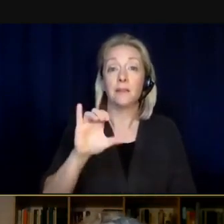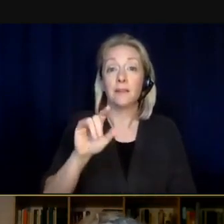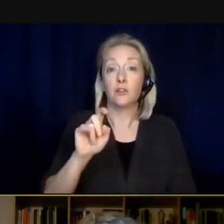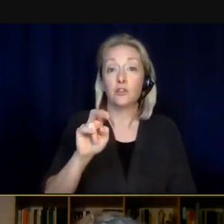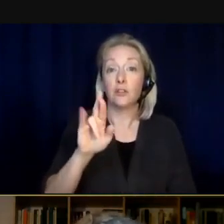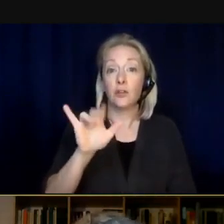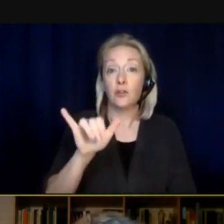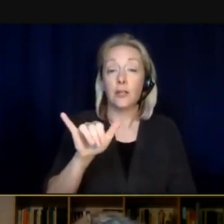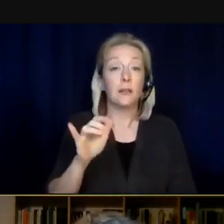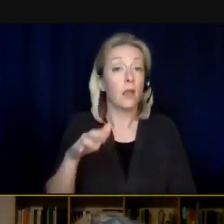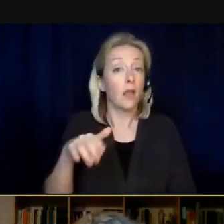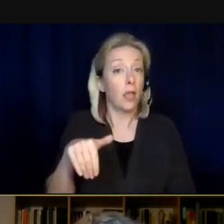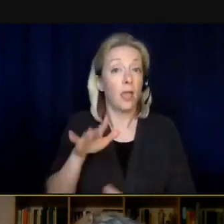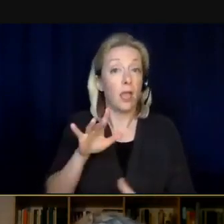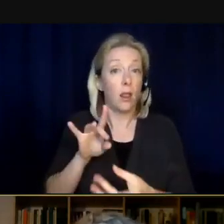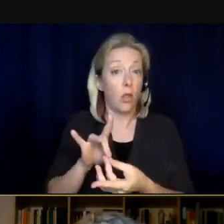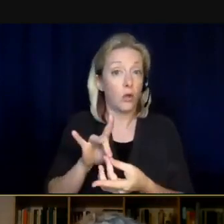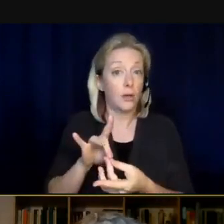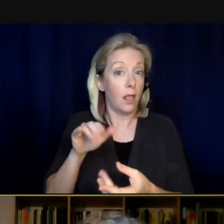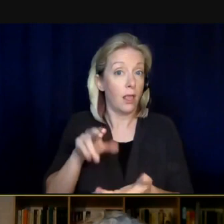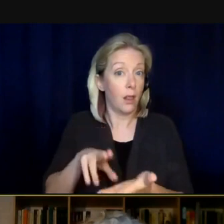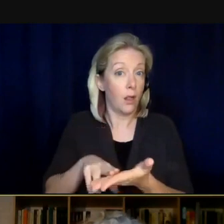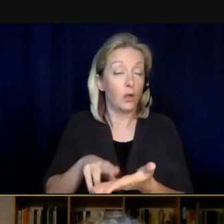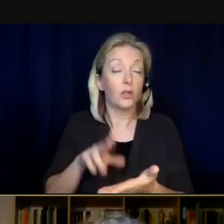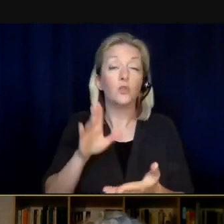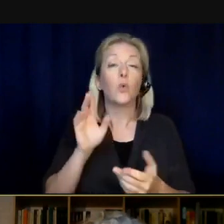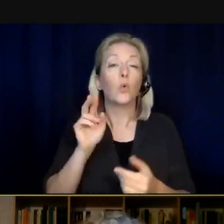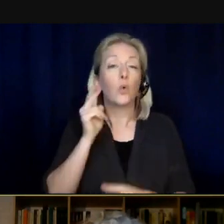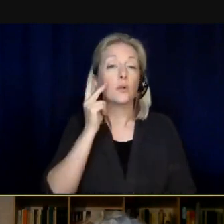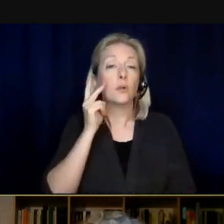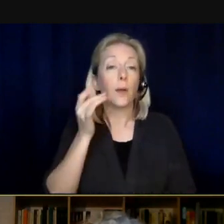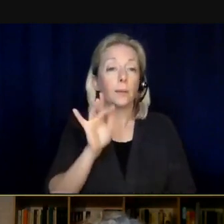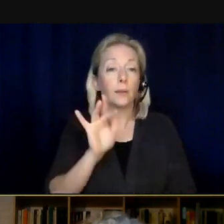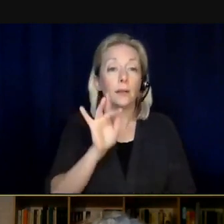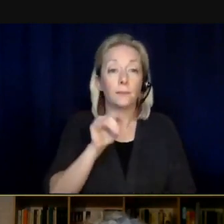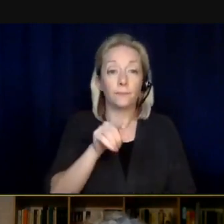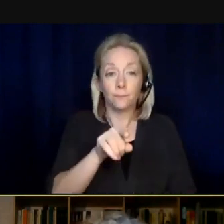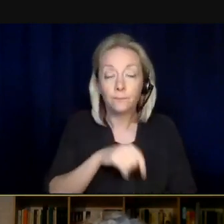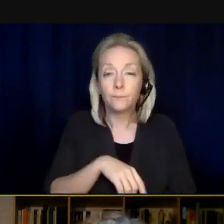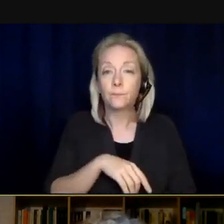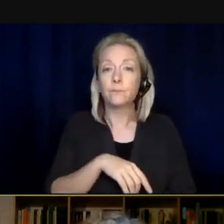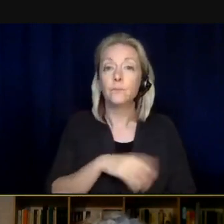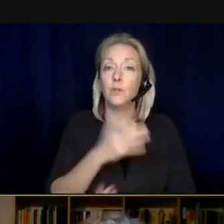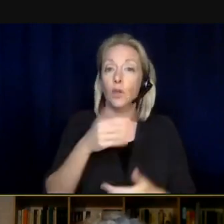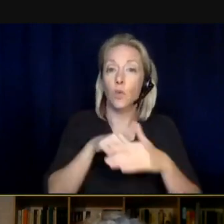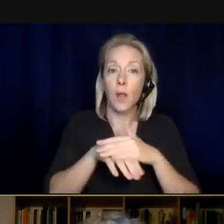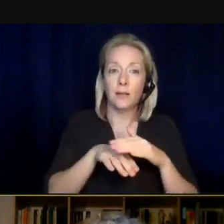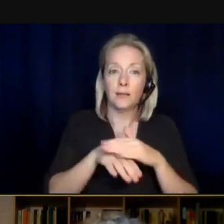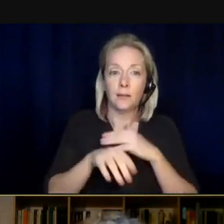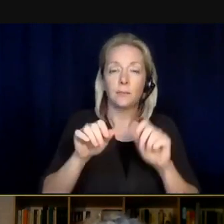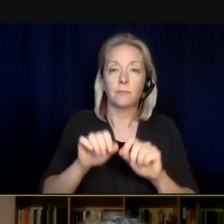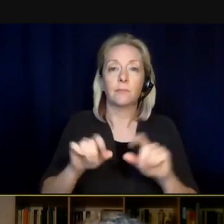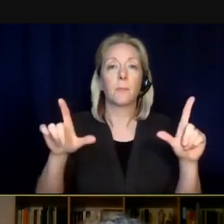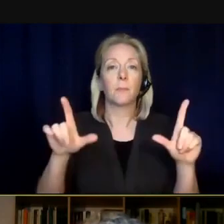in yet, so watch what happens when I click Access Now. So this is my